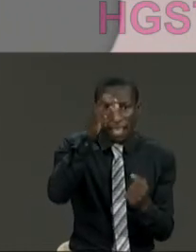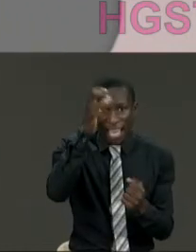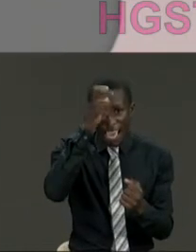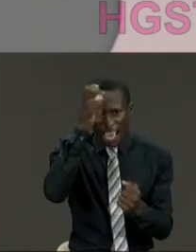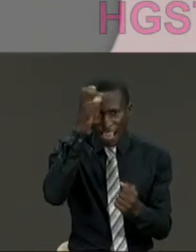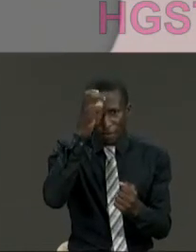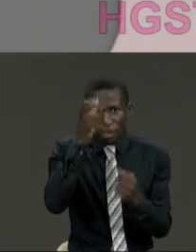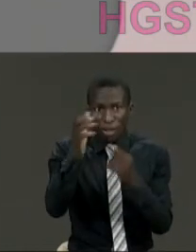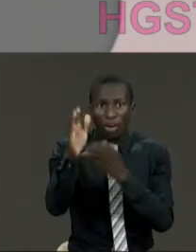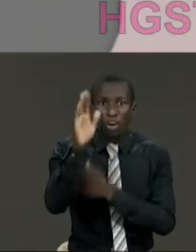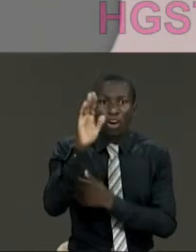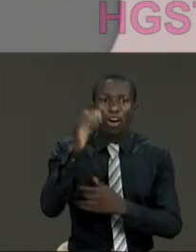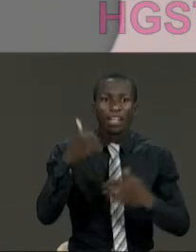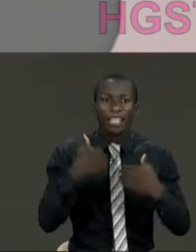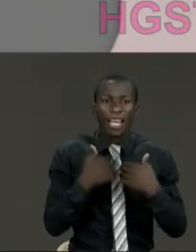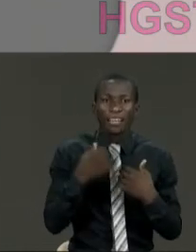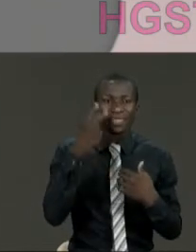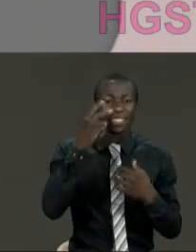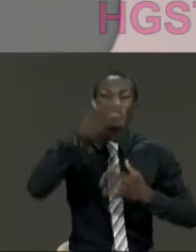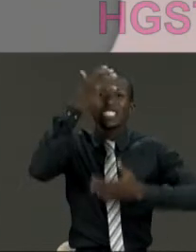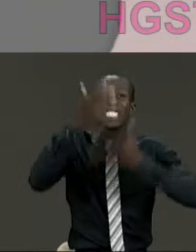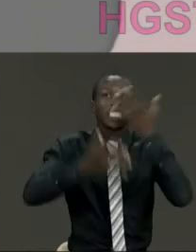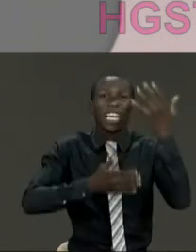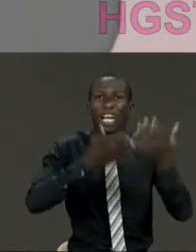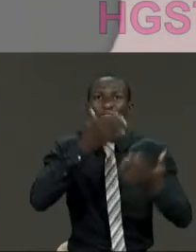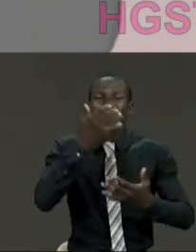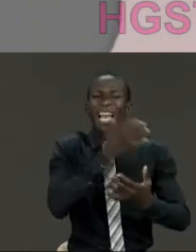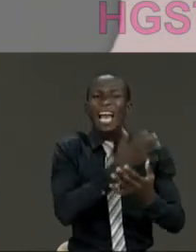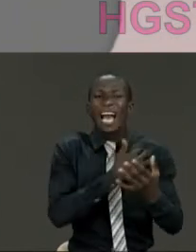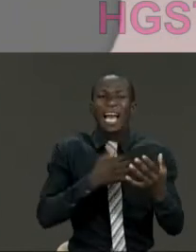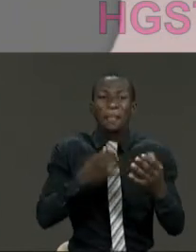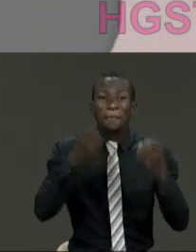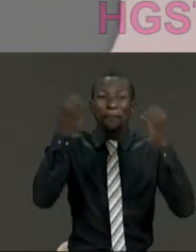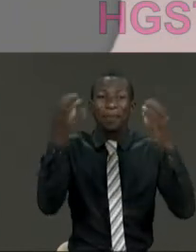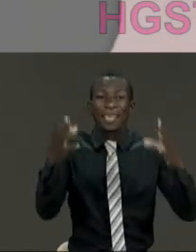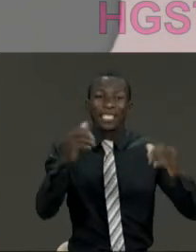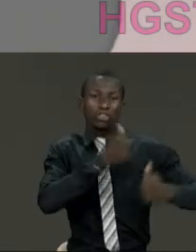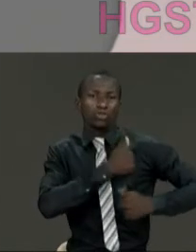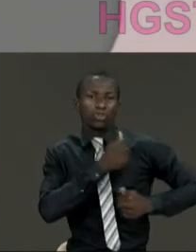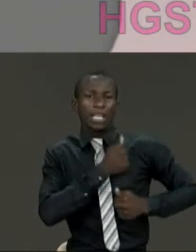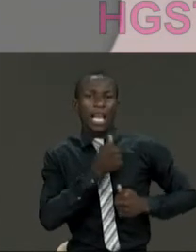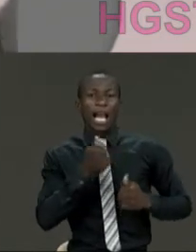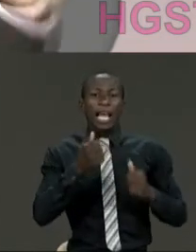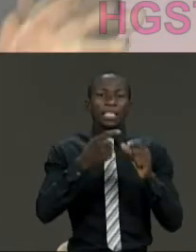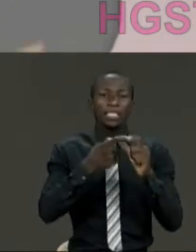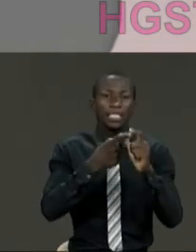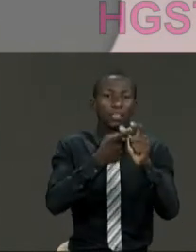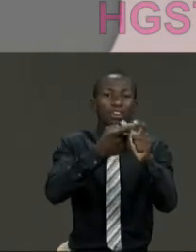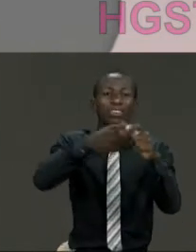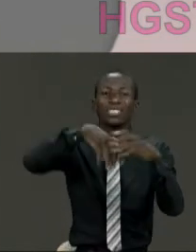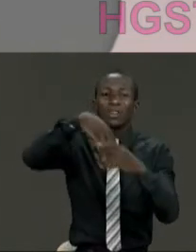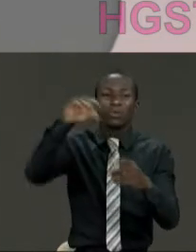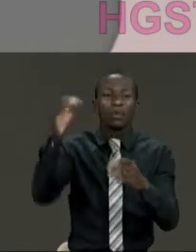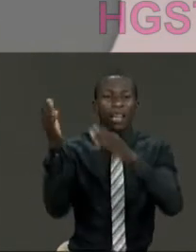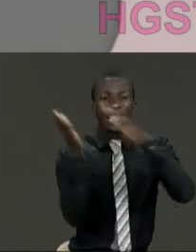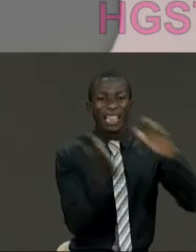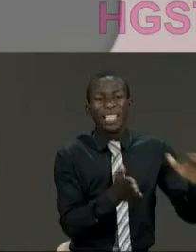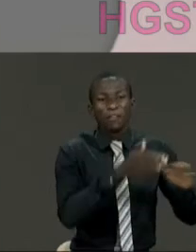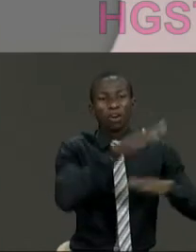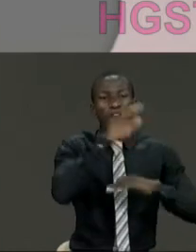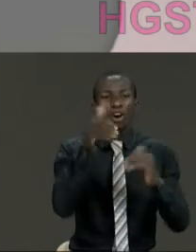shout of the chariot, horses, and multitude of soldiers. And they ran away, left all